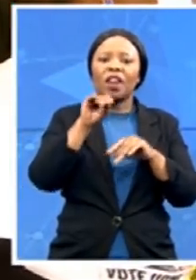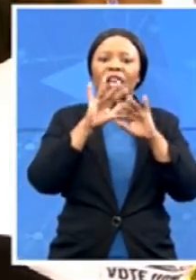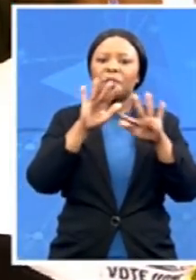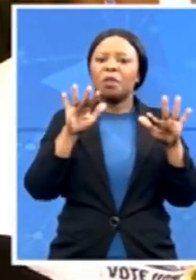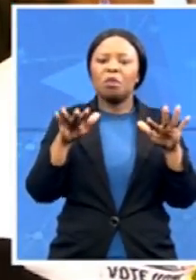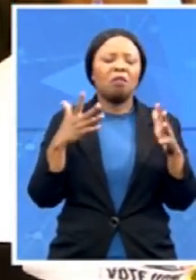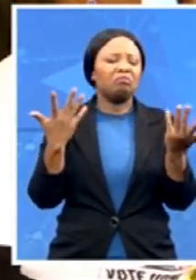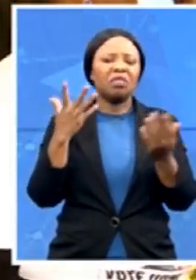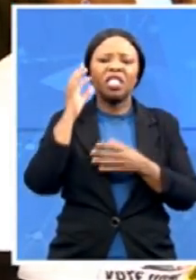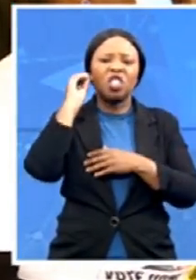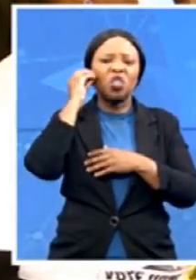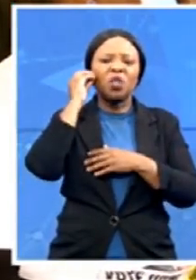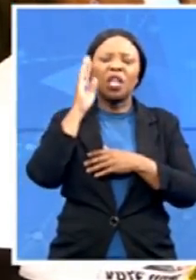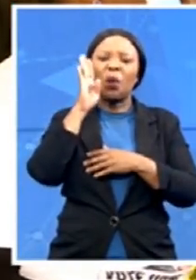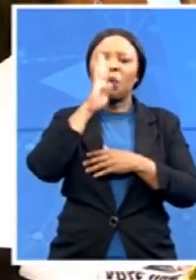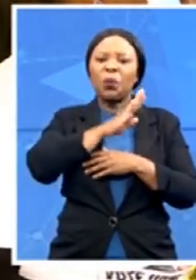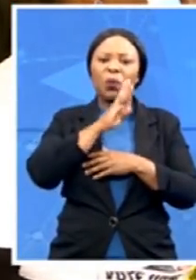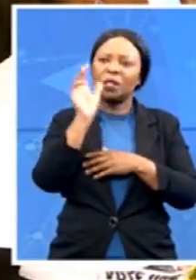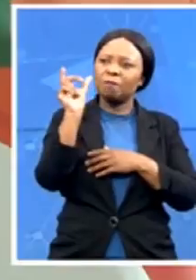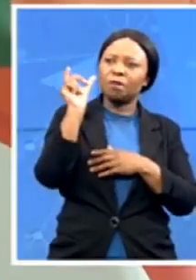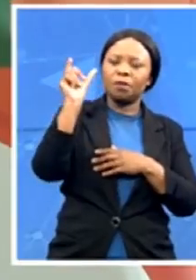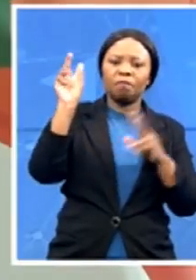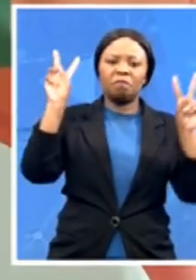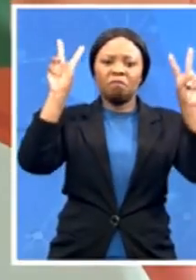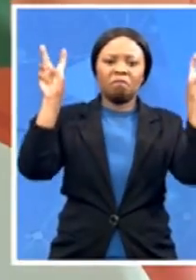slogans and hollow promises.